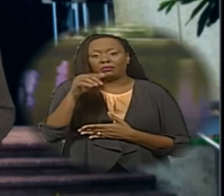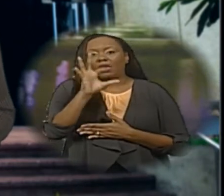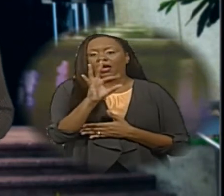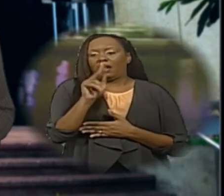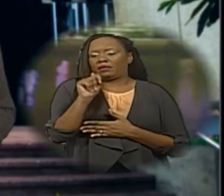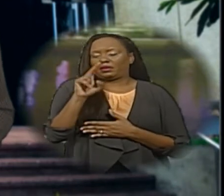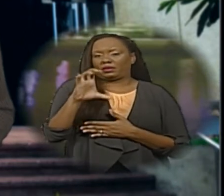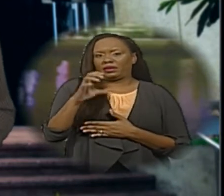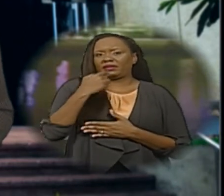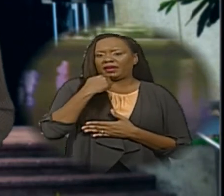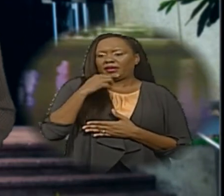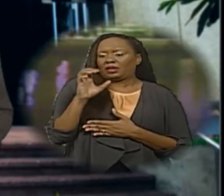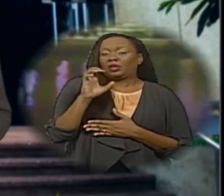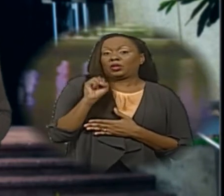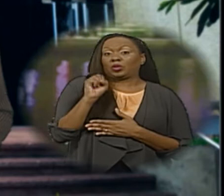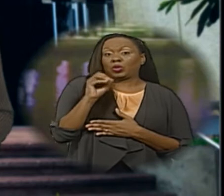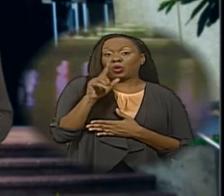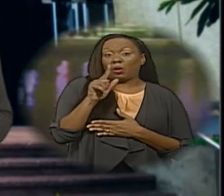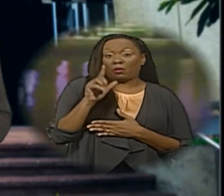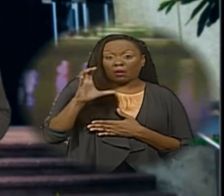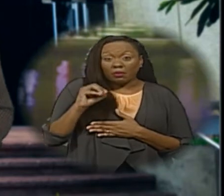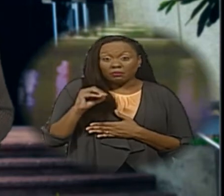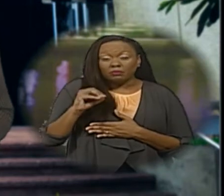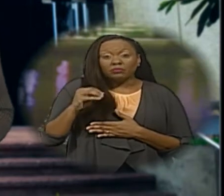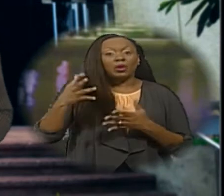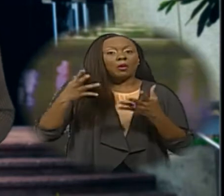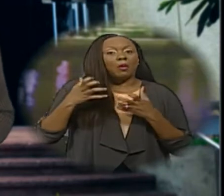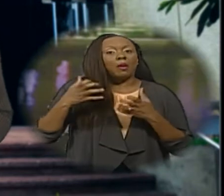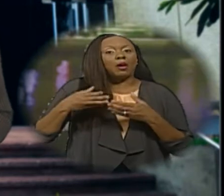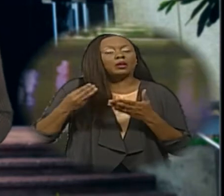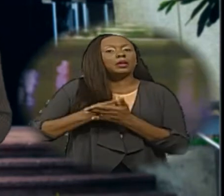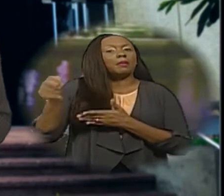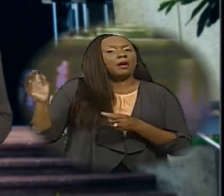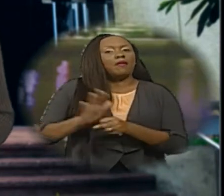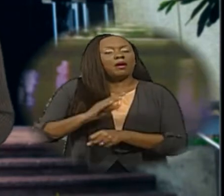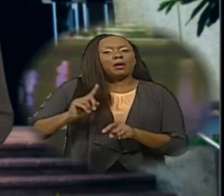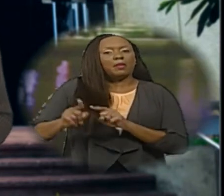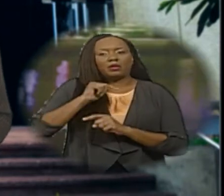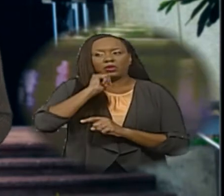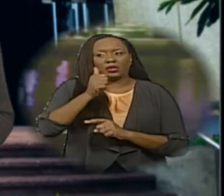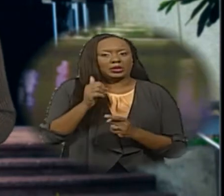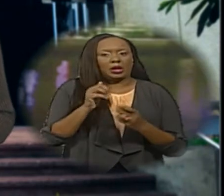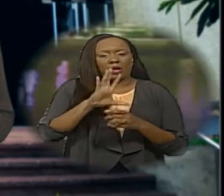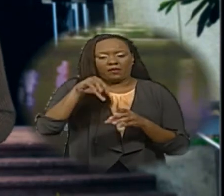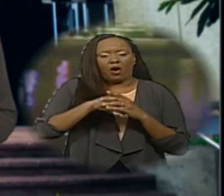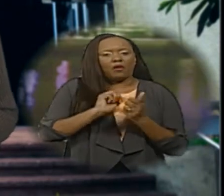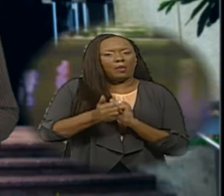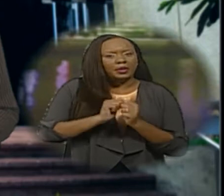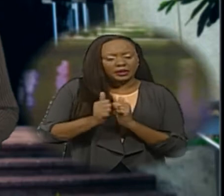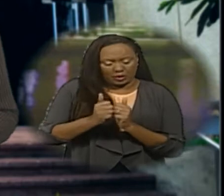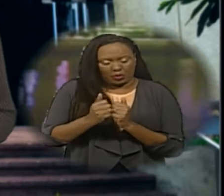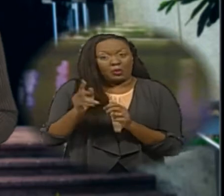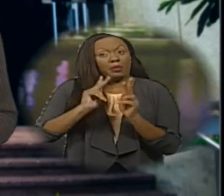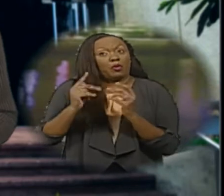the proposal from Saul to buy the government-owned entity was essentially anti-competitive. Also, projects like the still pending Hyatt and a little further